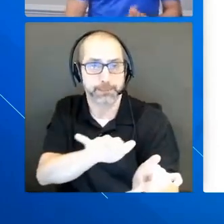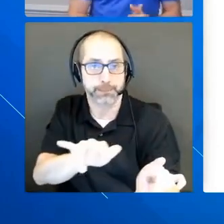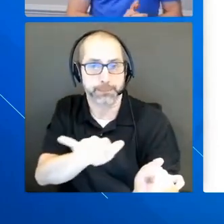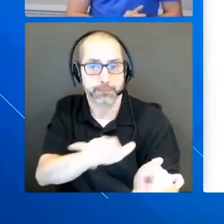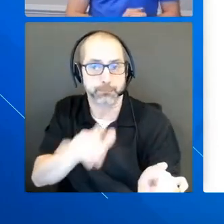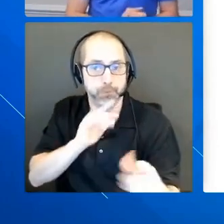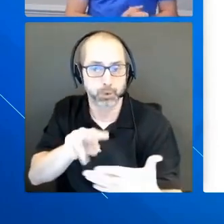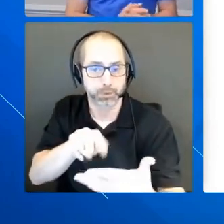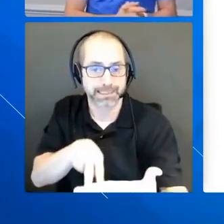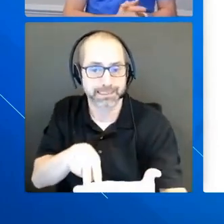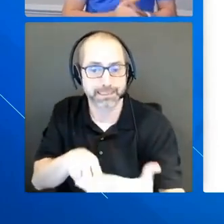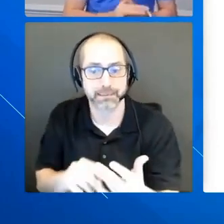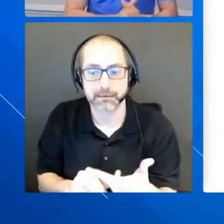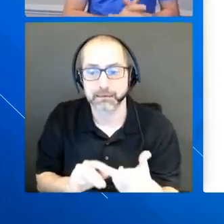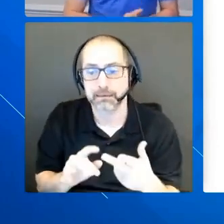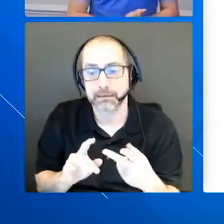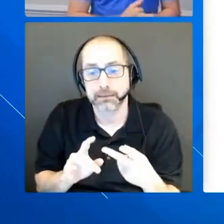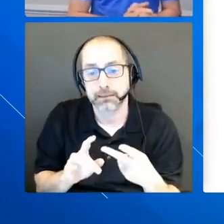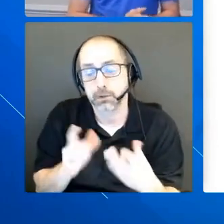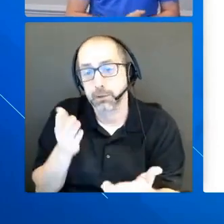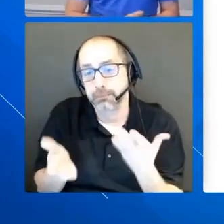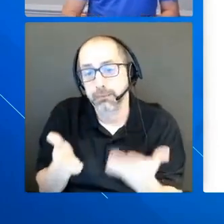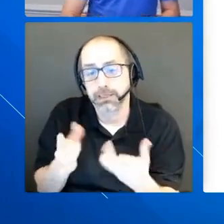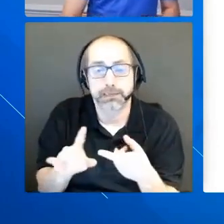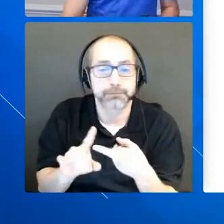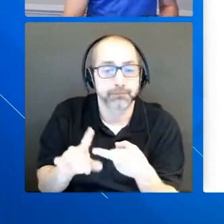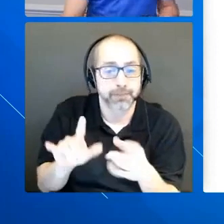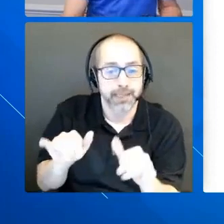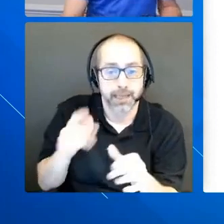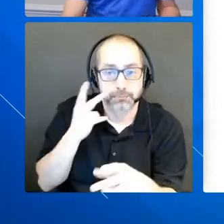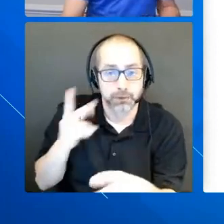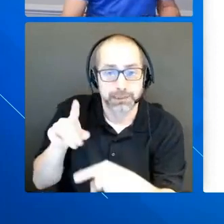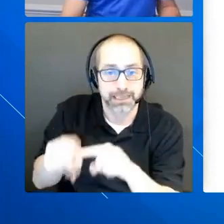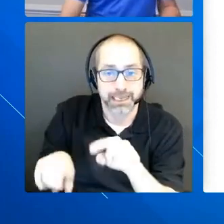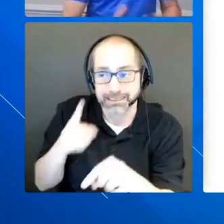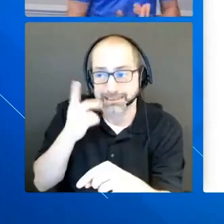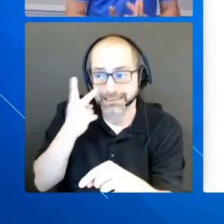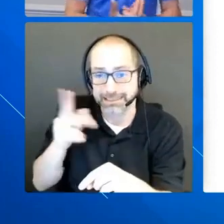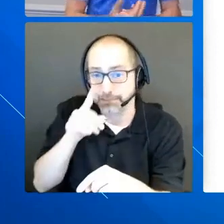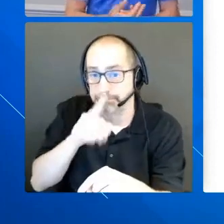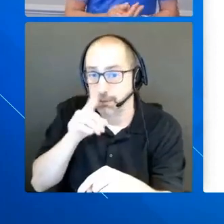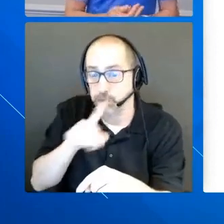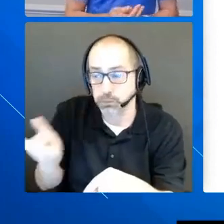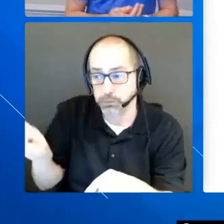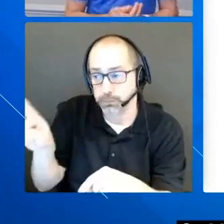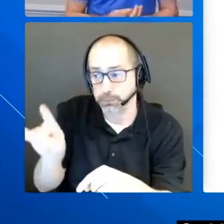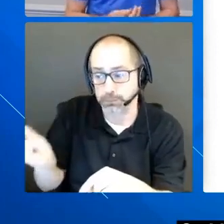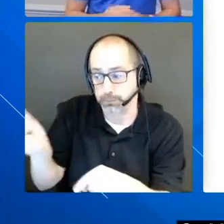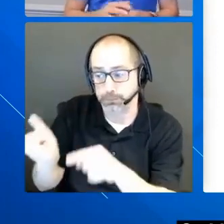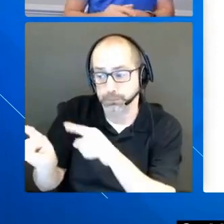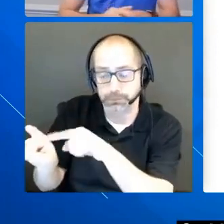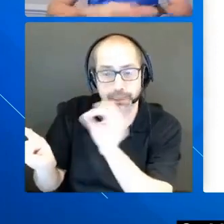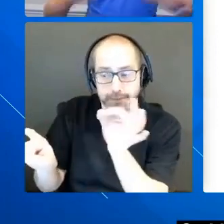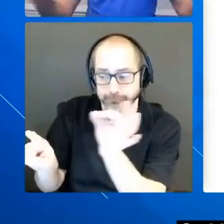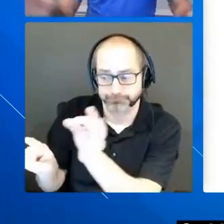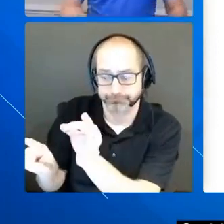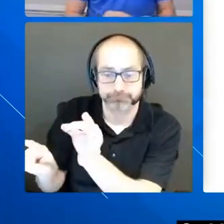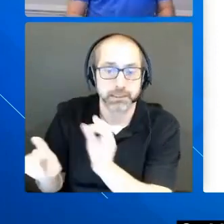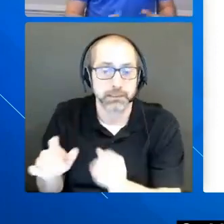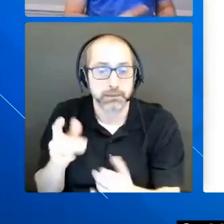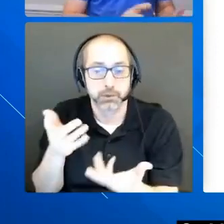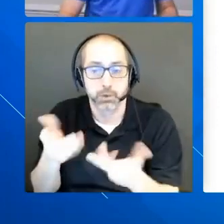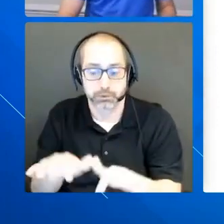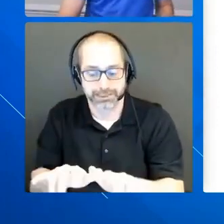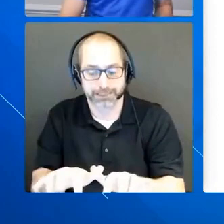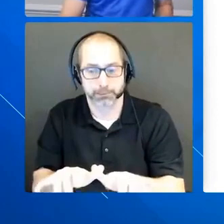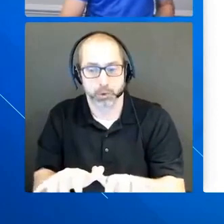Excuse me. I'm unable to visually follow the mouse cursor, so I can't use a mouse. So I have to use keyboard-only navigation for everything.